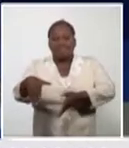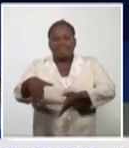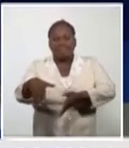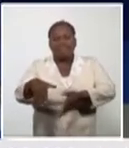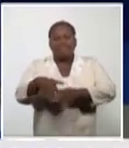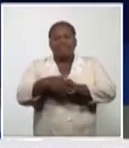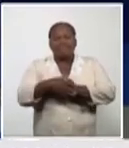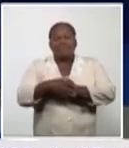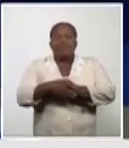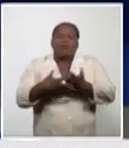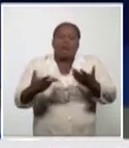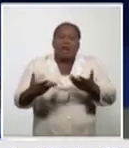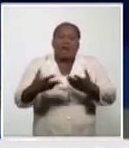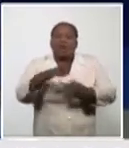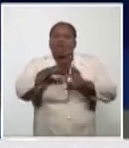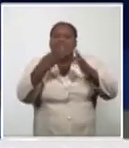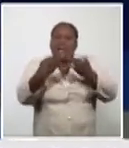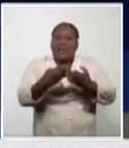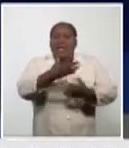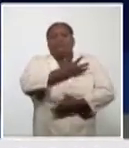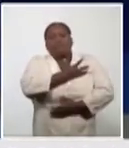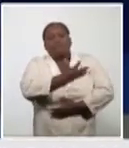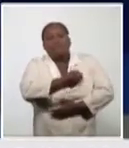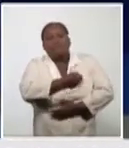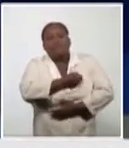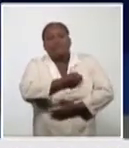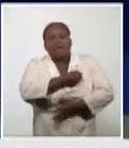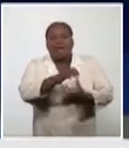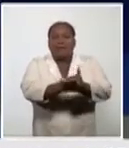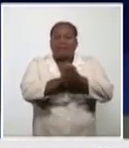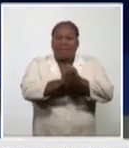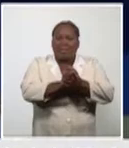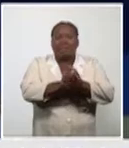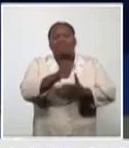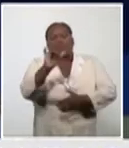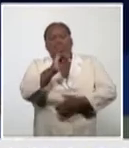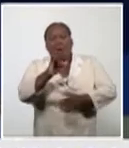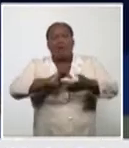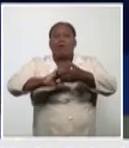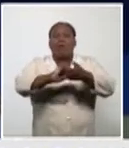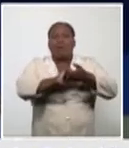We express our heartfelt condolences to his family and friends.